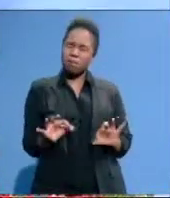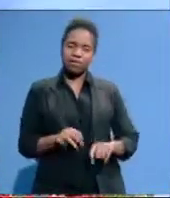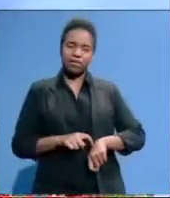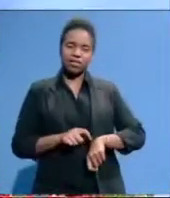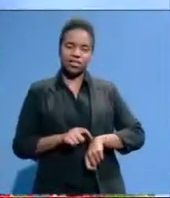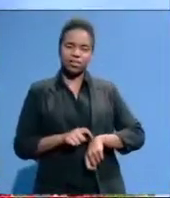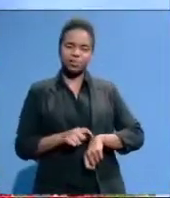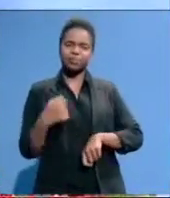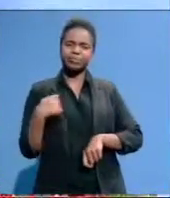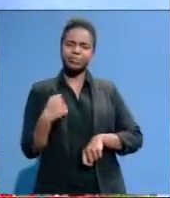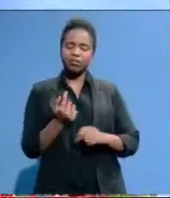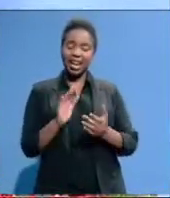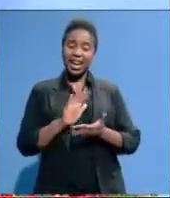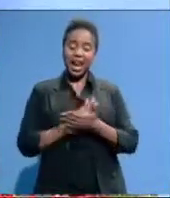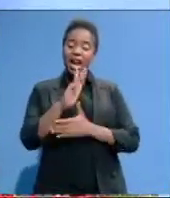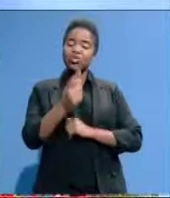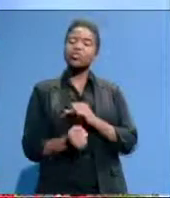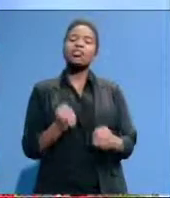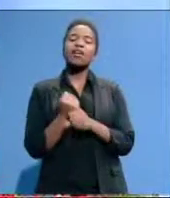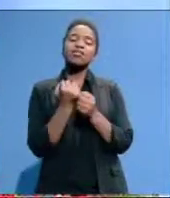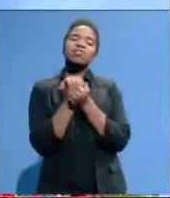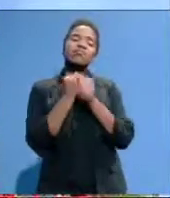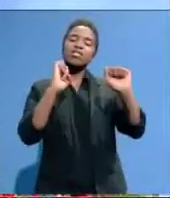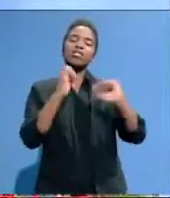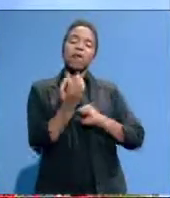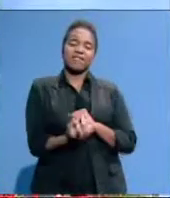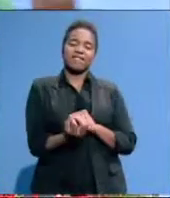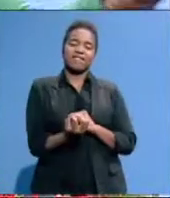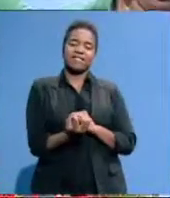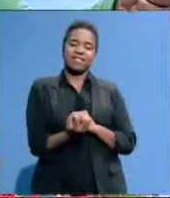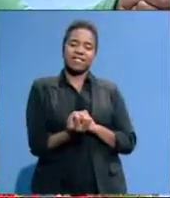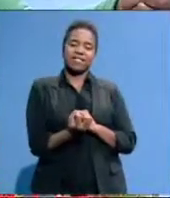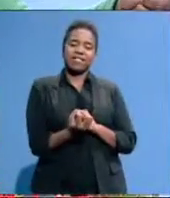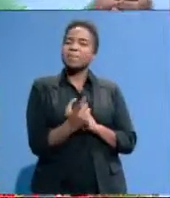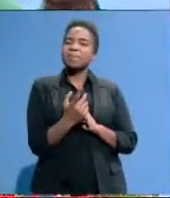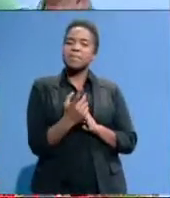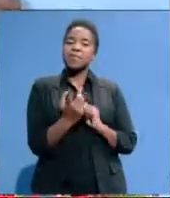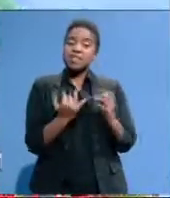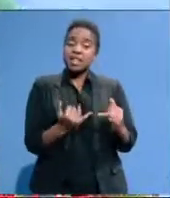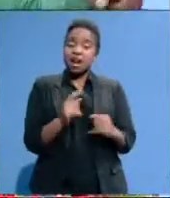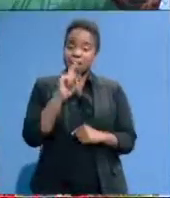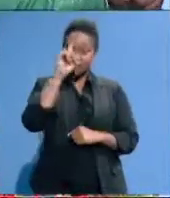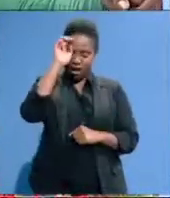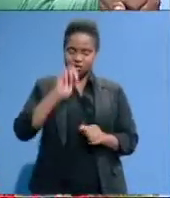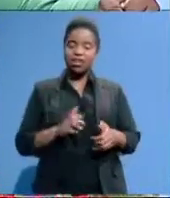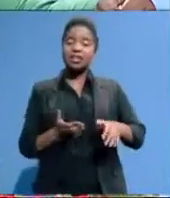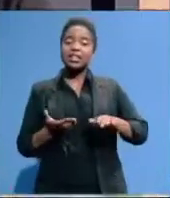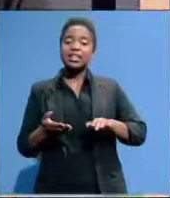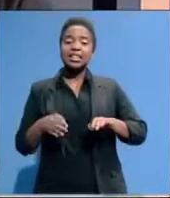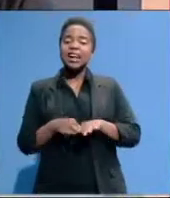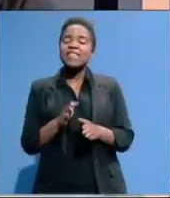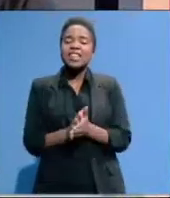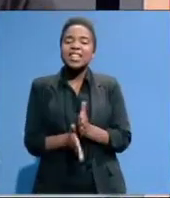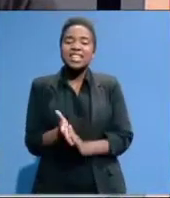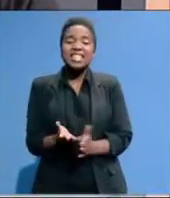for the past 19 years. This is where the true value and its worth, without Utata Madiba, without our greats holding us.